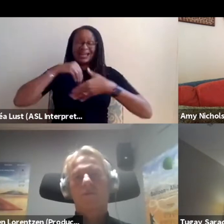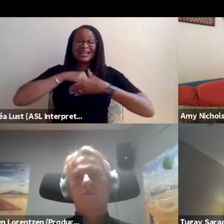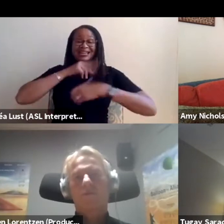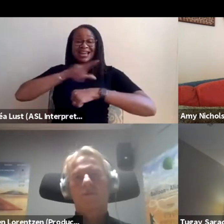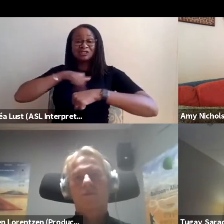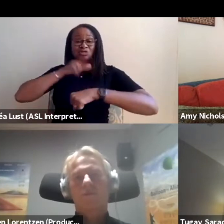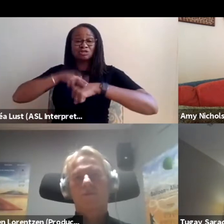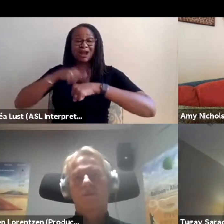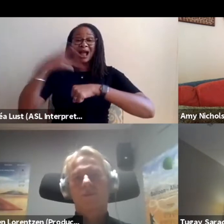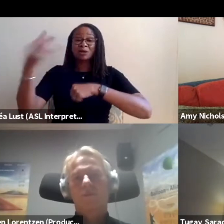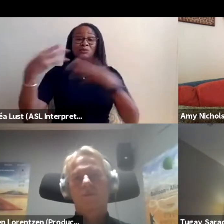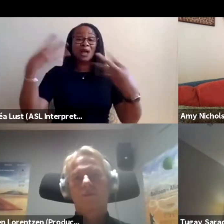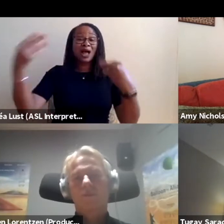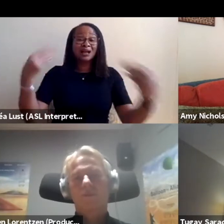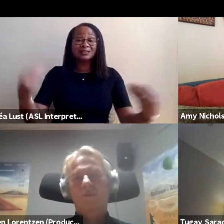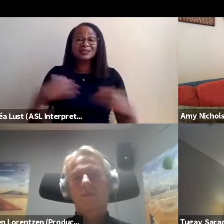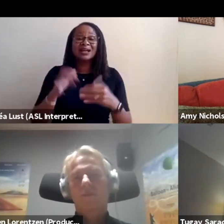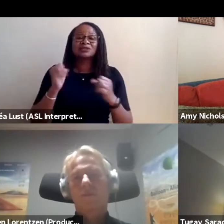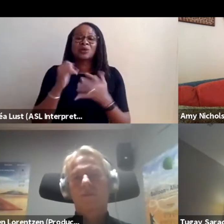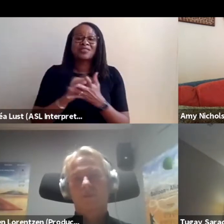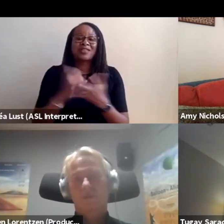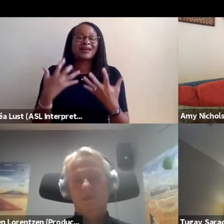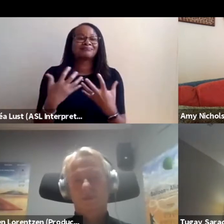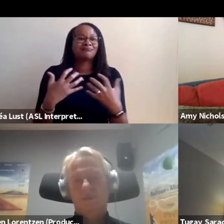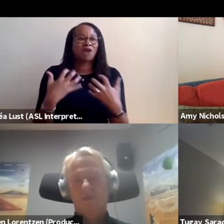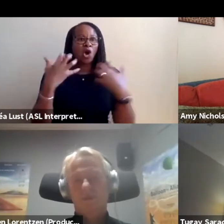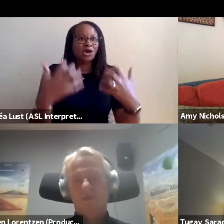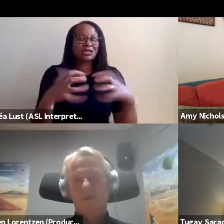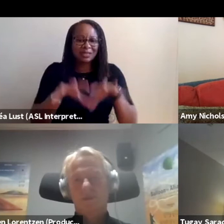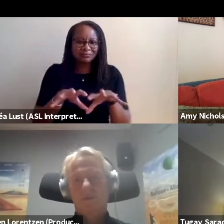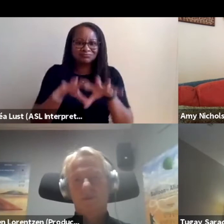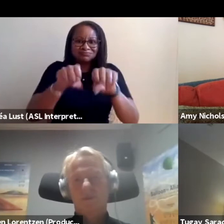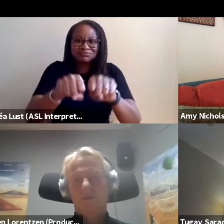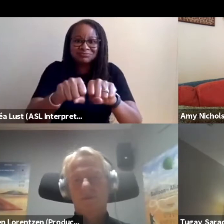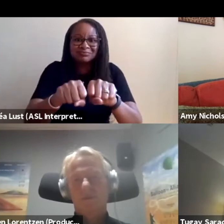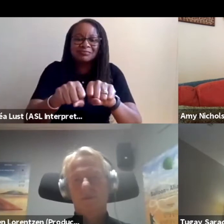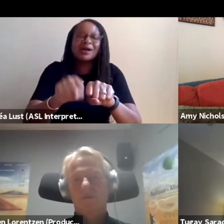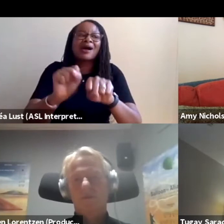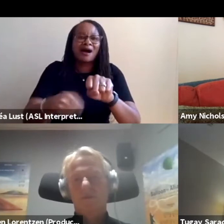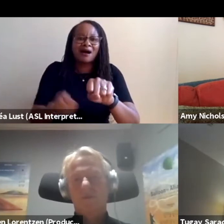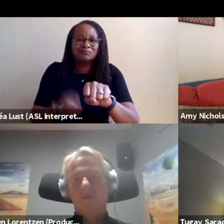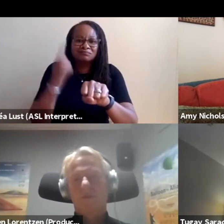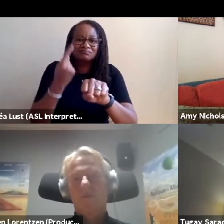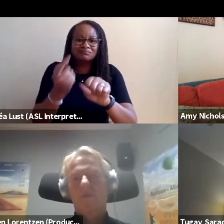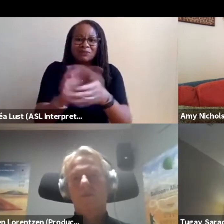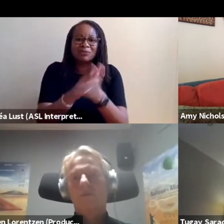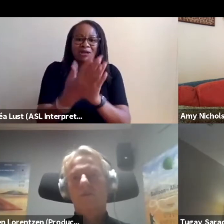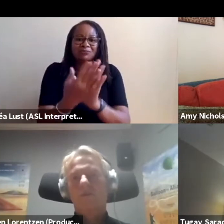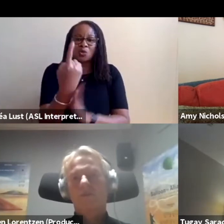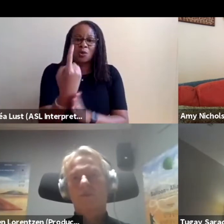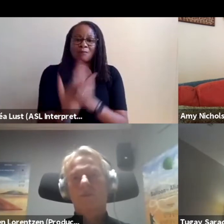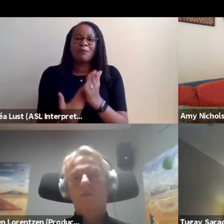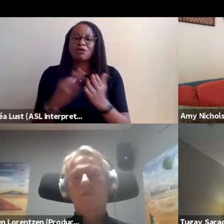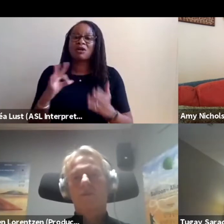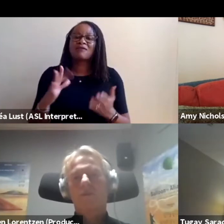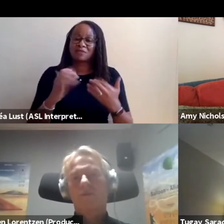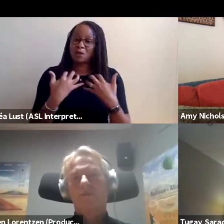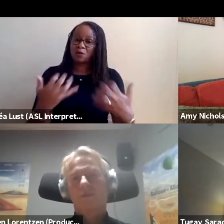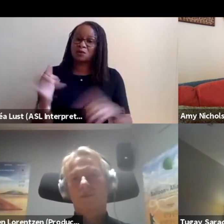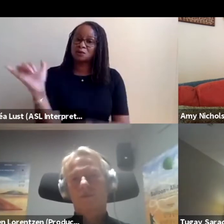to that audience can grab her, that she becomes one part of the